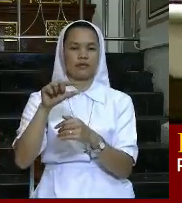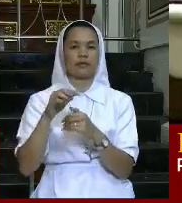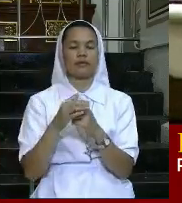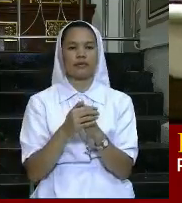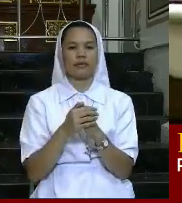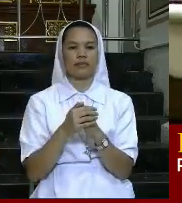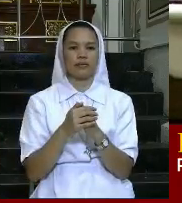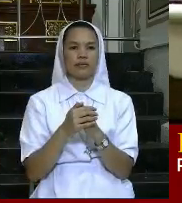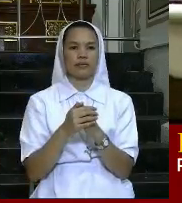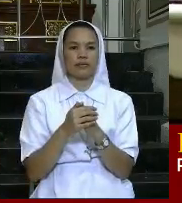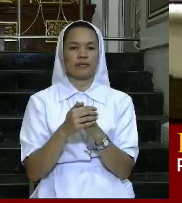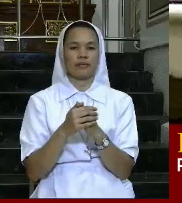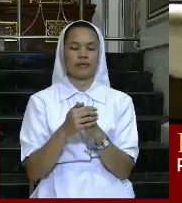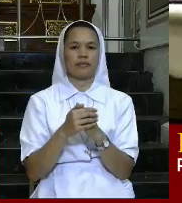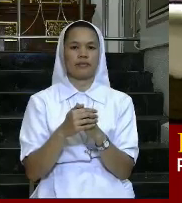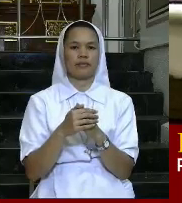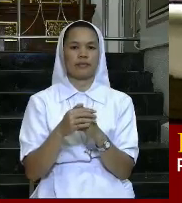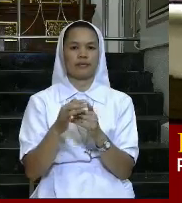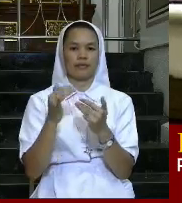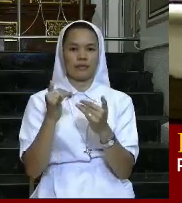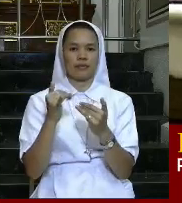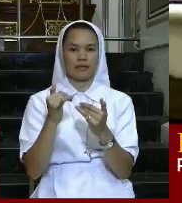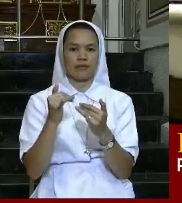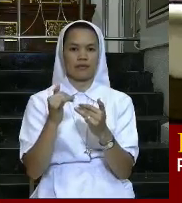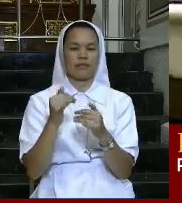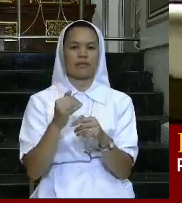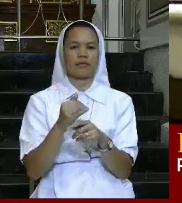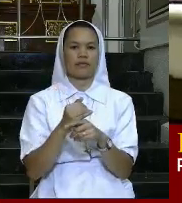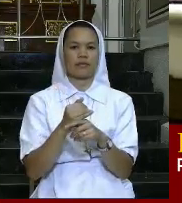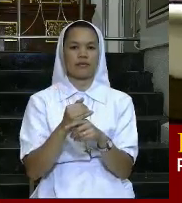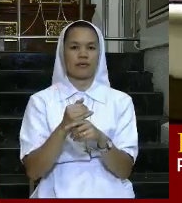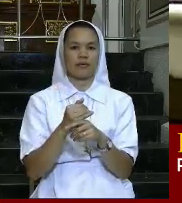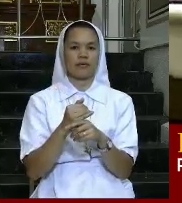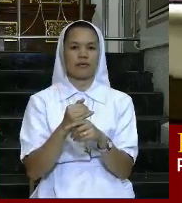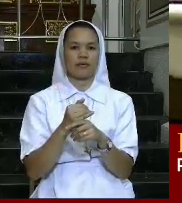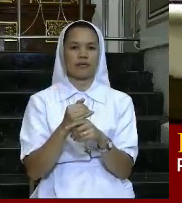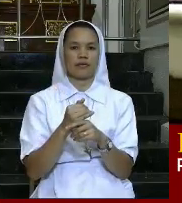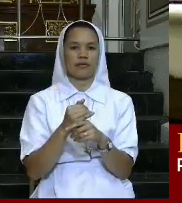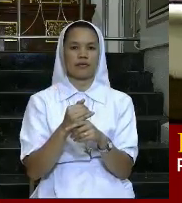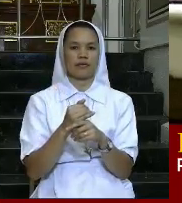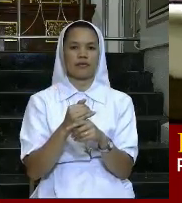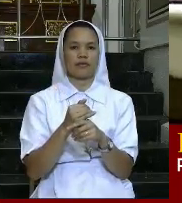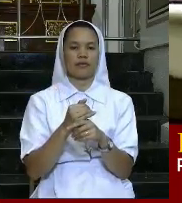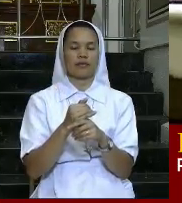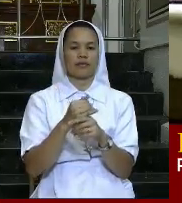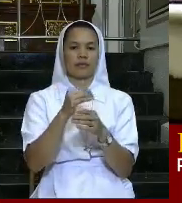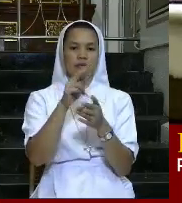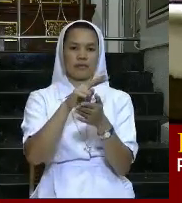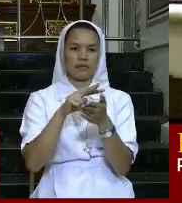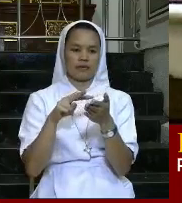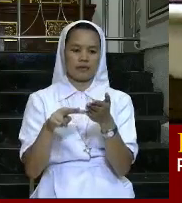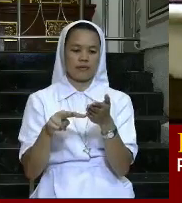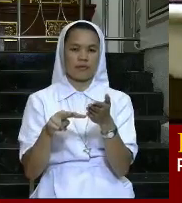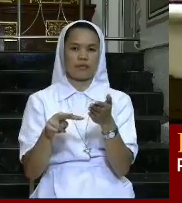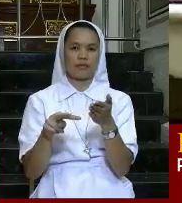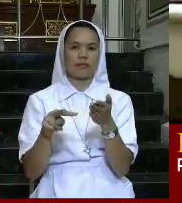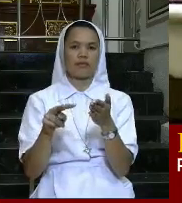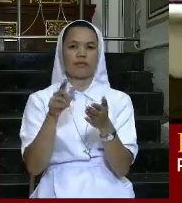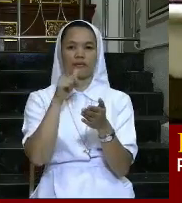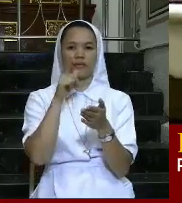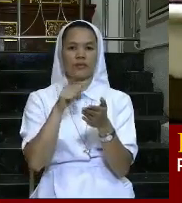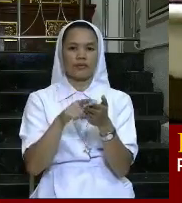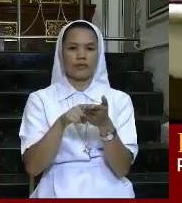to read the pastoral letter of our beloved